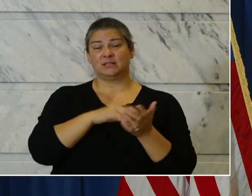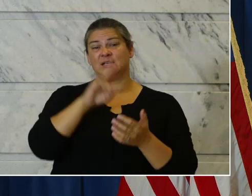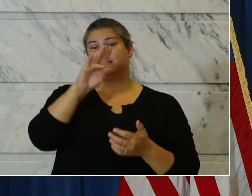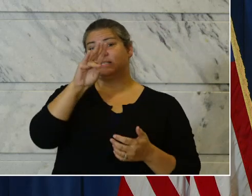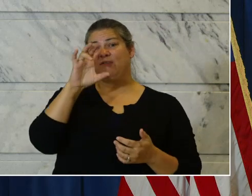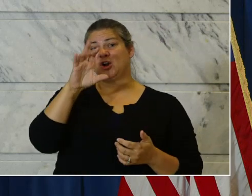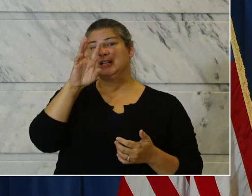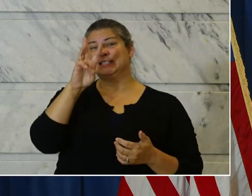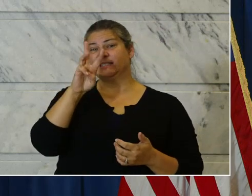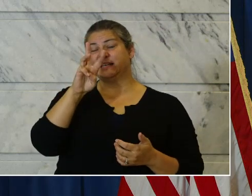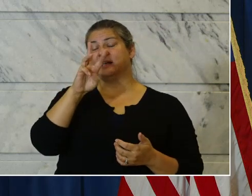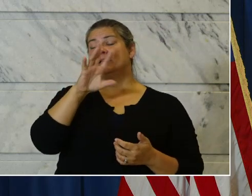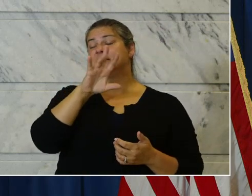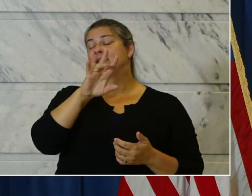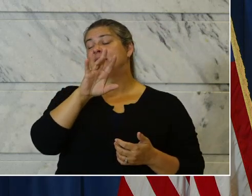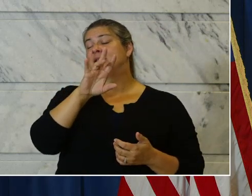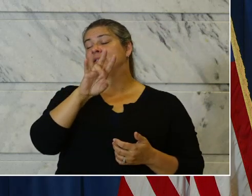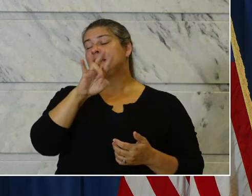3,776 tenants,